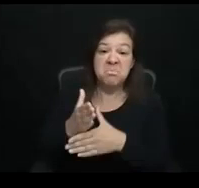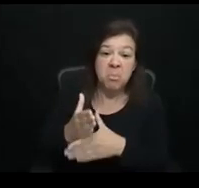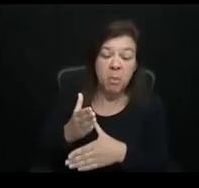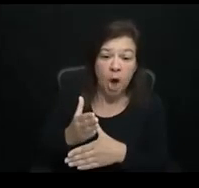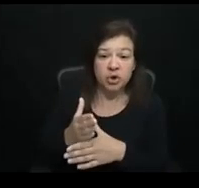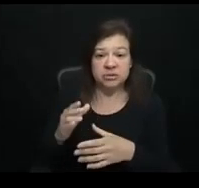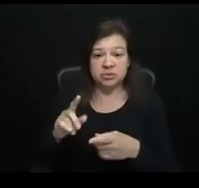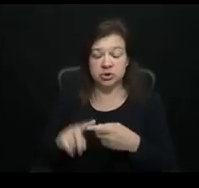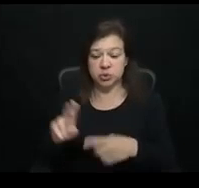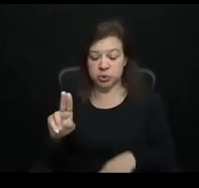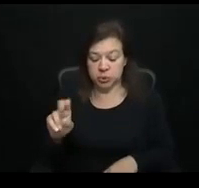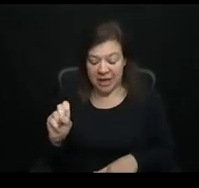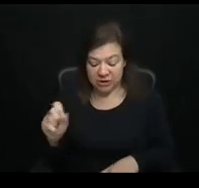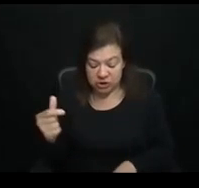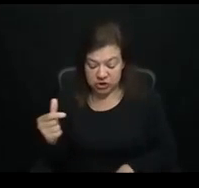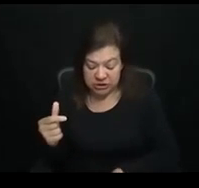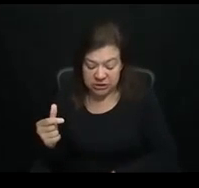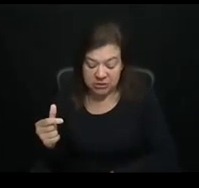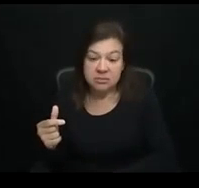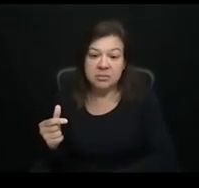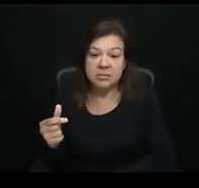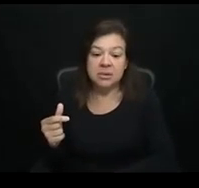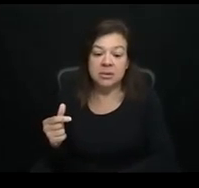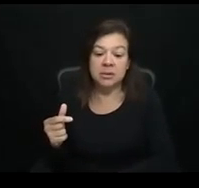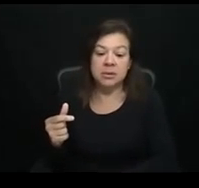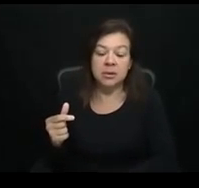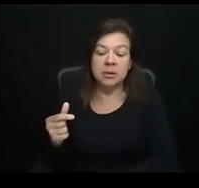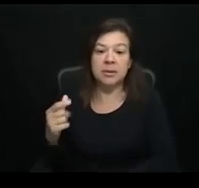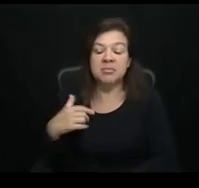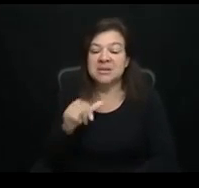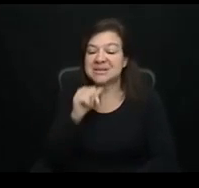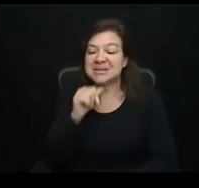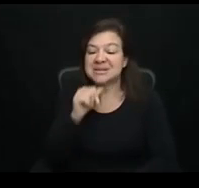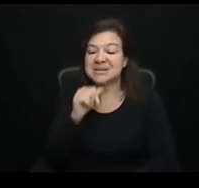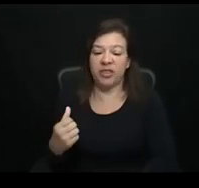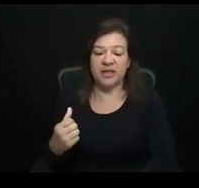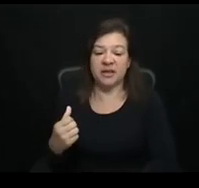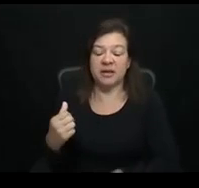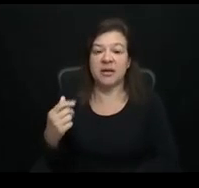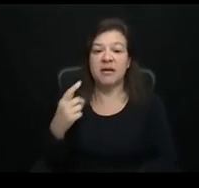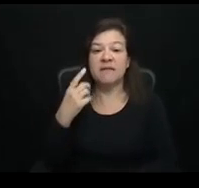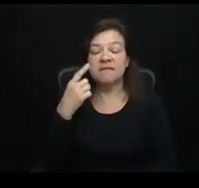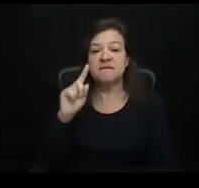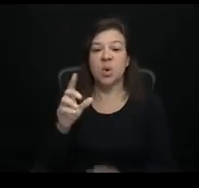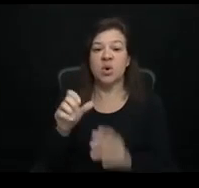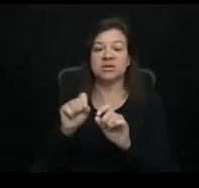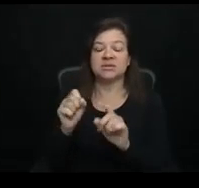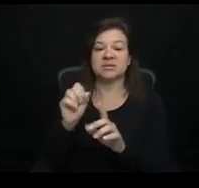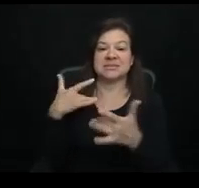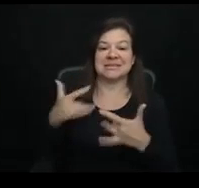USG, which means unhealthy for sensitive groups. We had that pretty much throughout the whole area